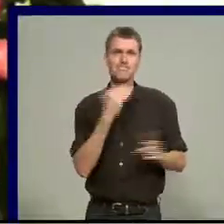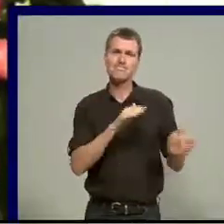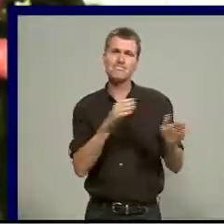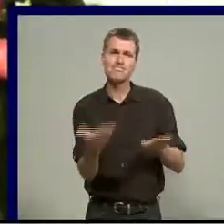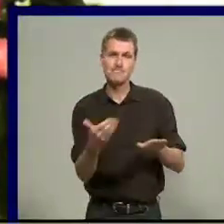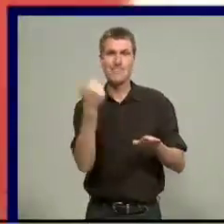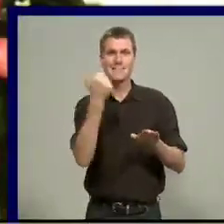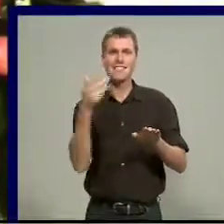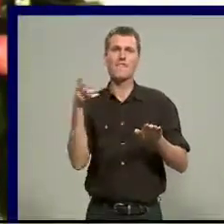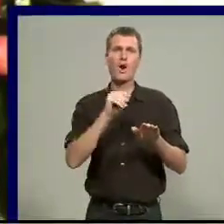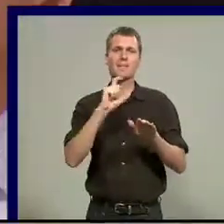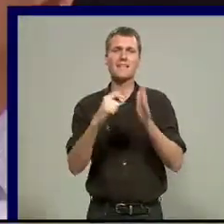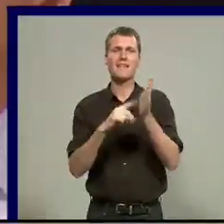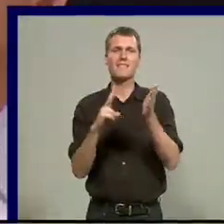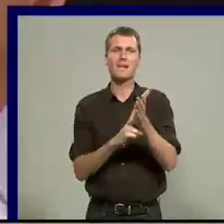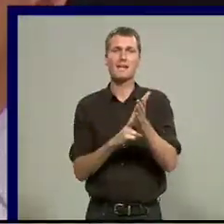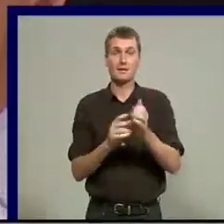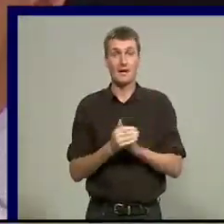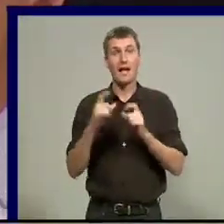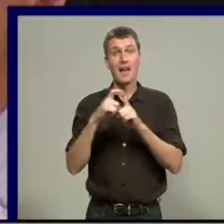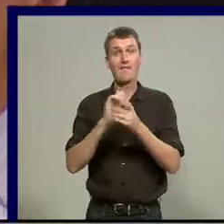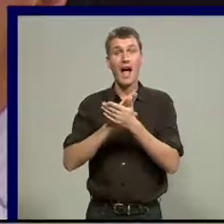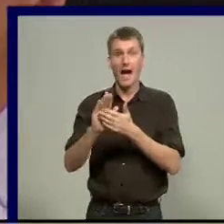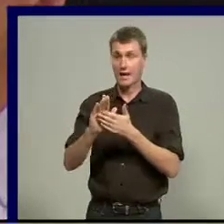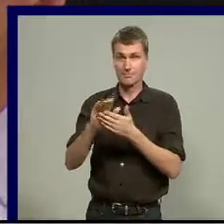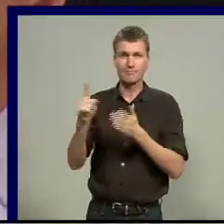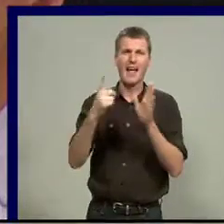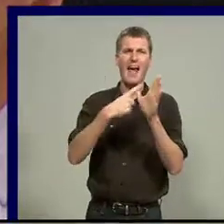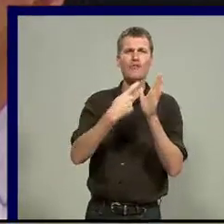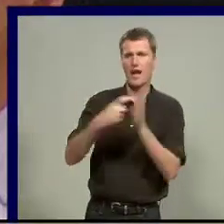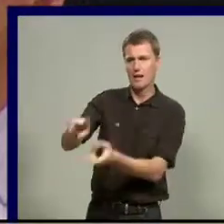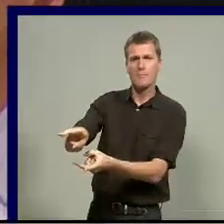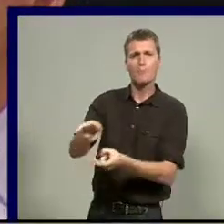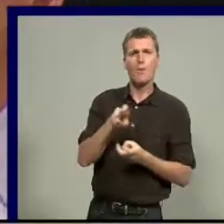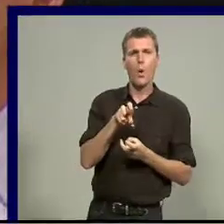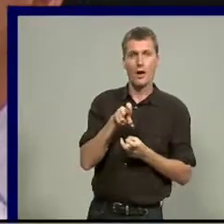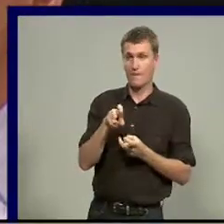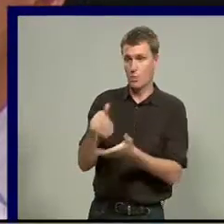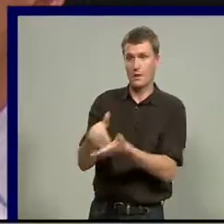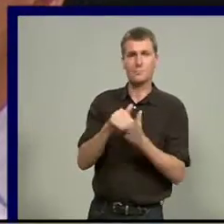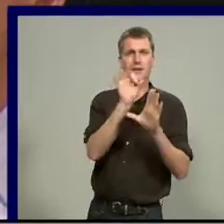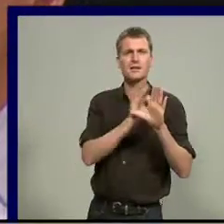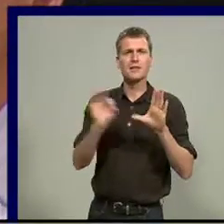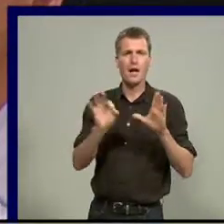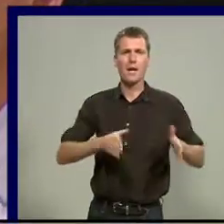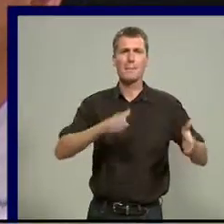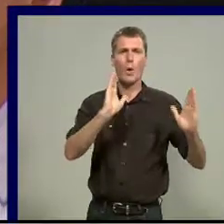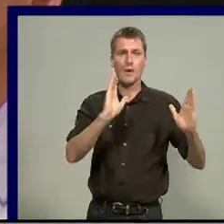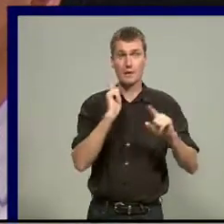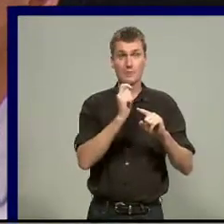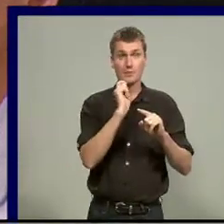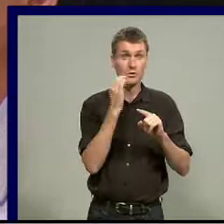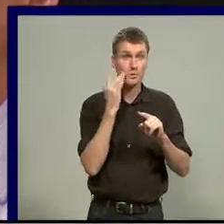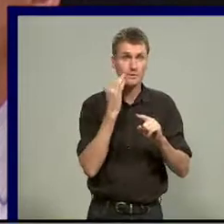from CTV. David Harding was the engineer employed by Alan Ray Consultants to help with the design of the building when it was built